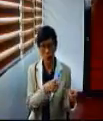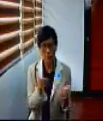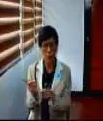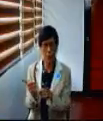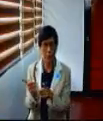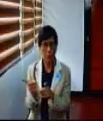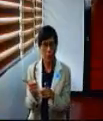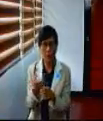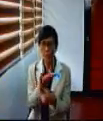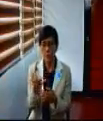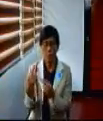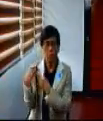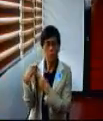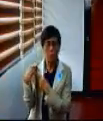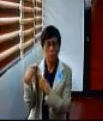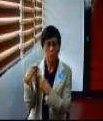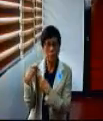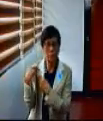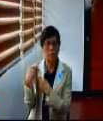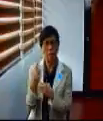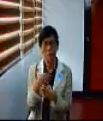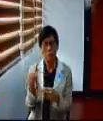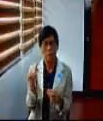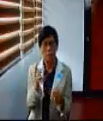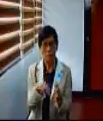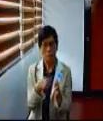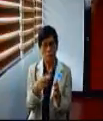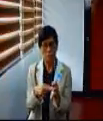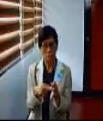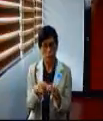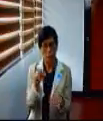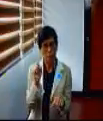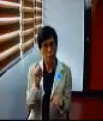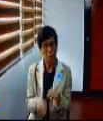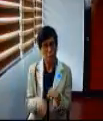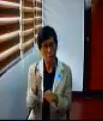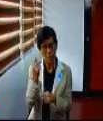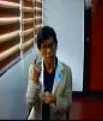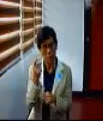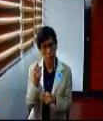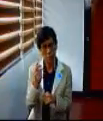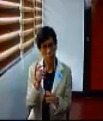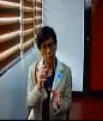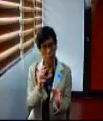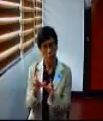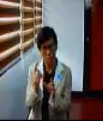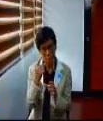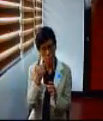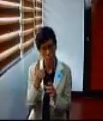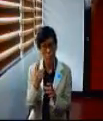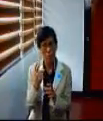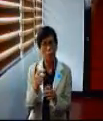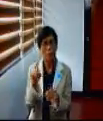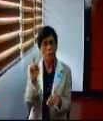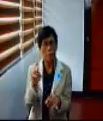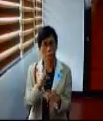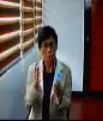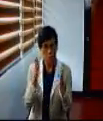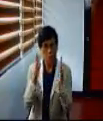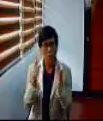their responsibilities and their roles. So that common understanding was something that had been missing from